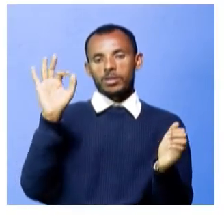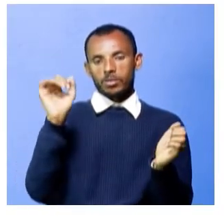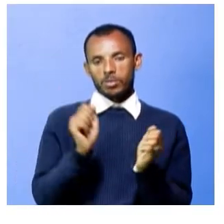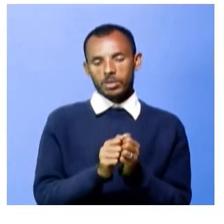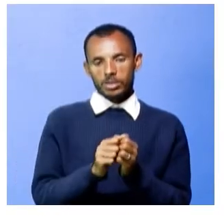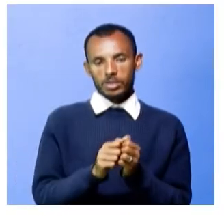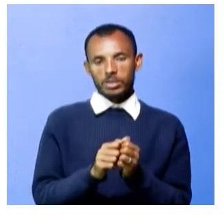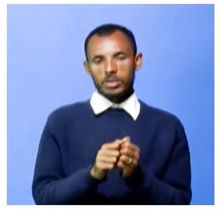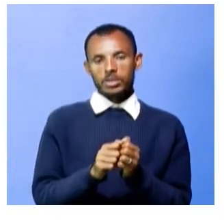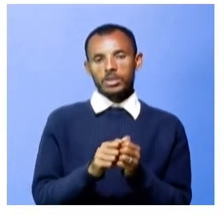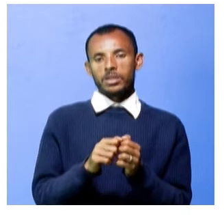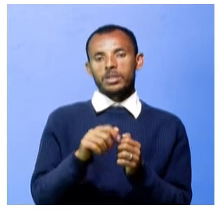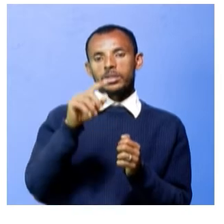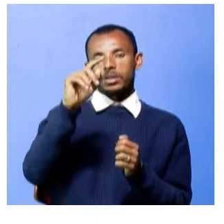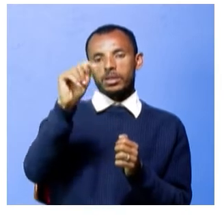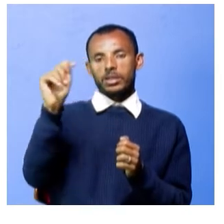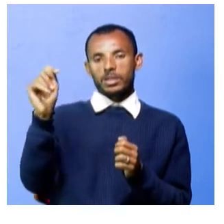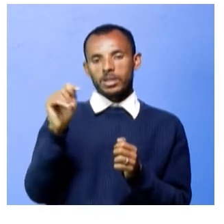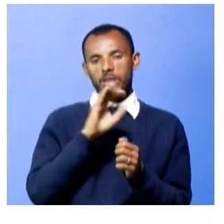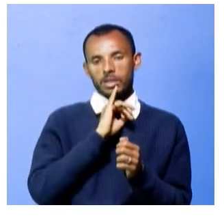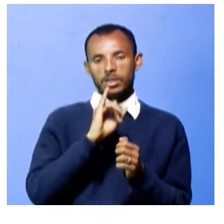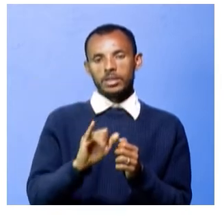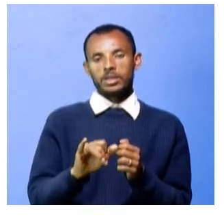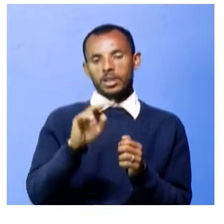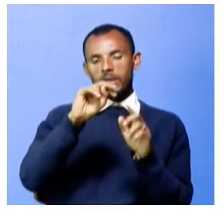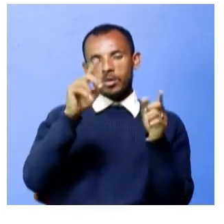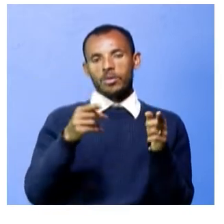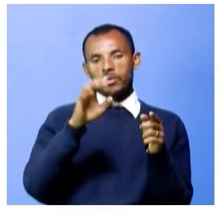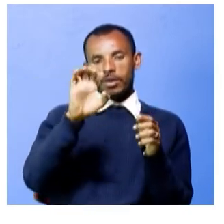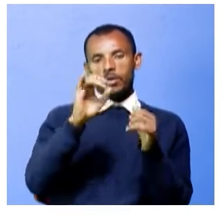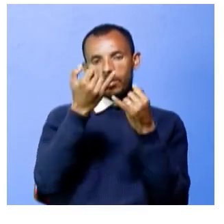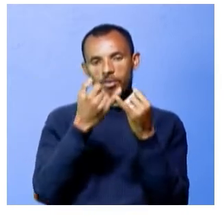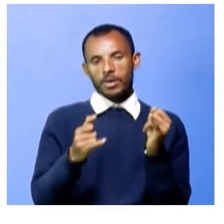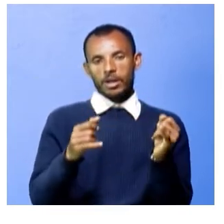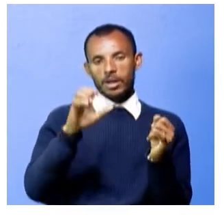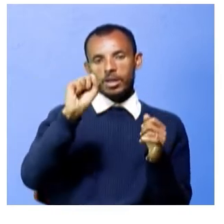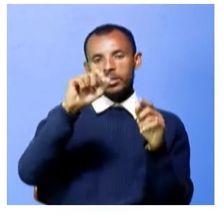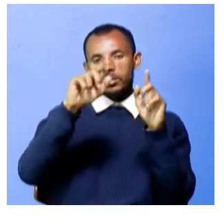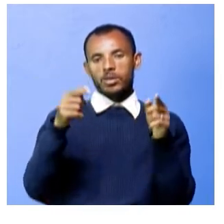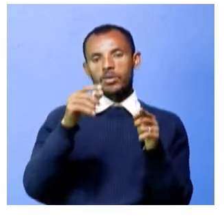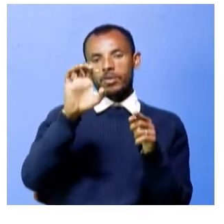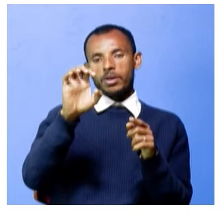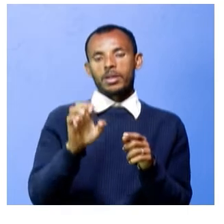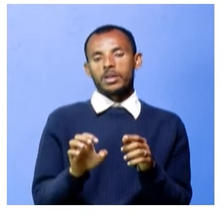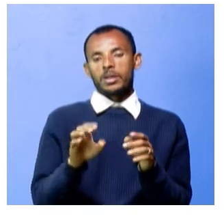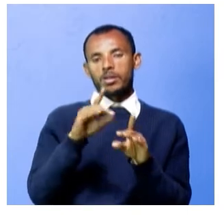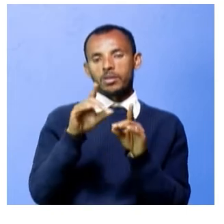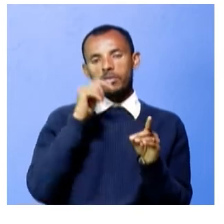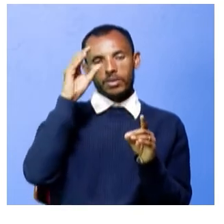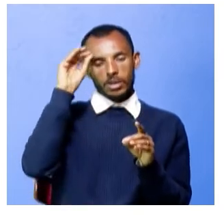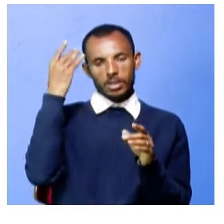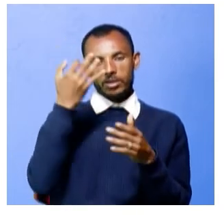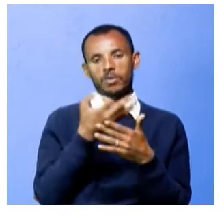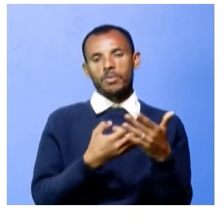Bose tail is n of E over S of E. Okay, don't forget the formula.